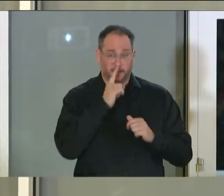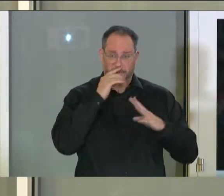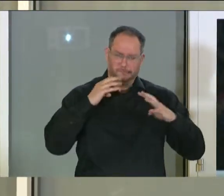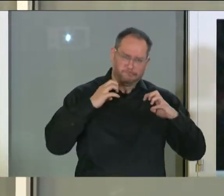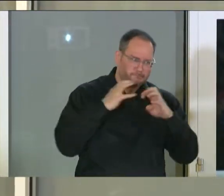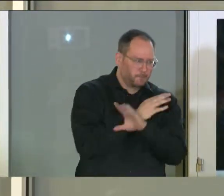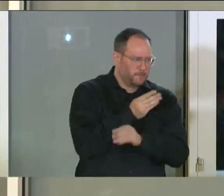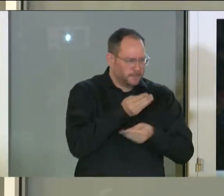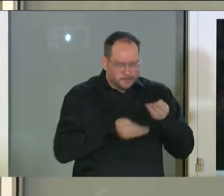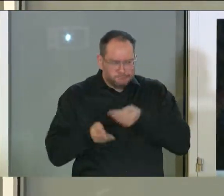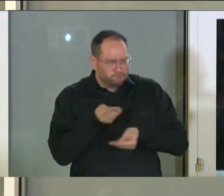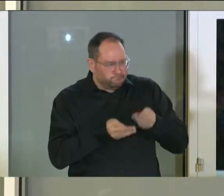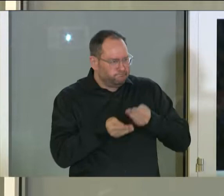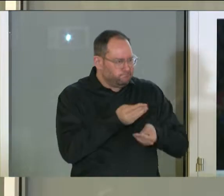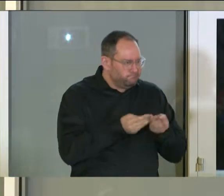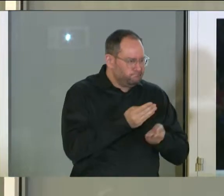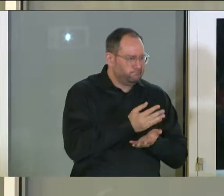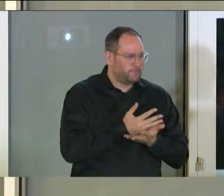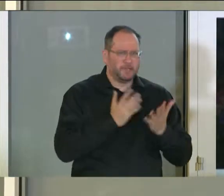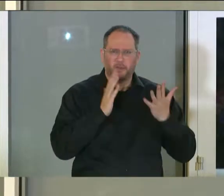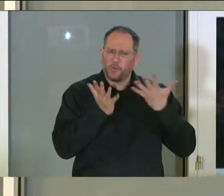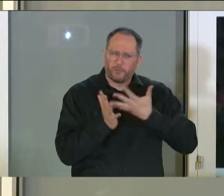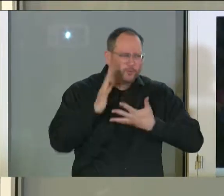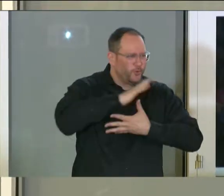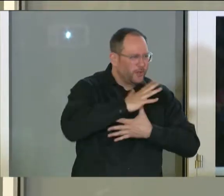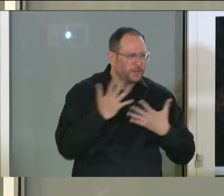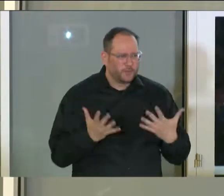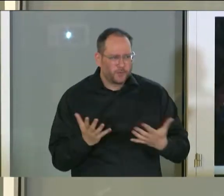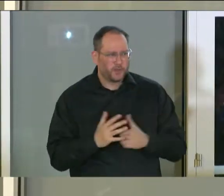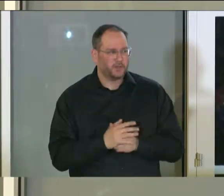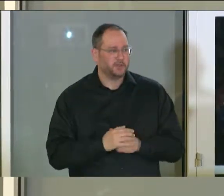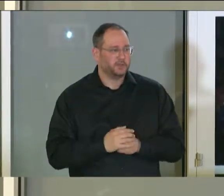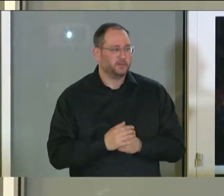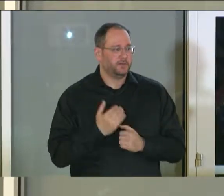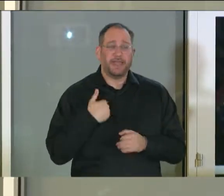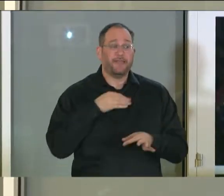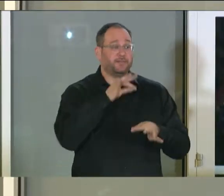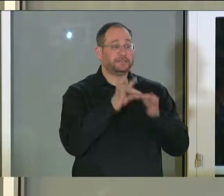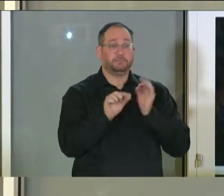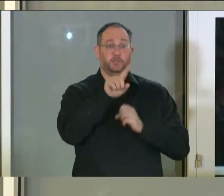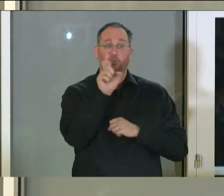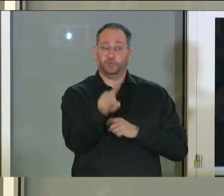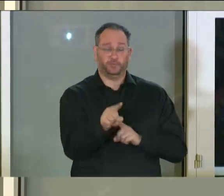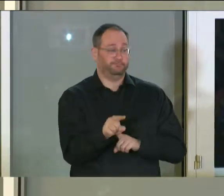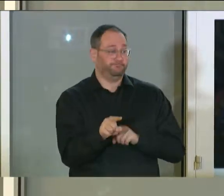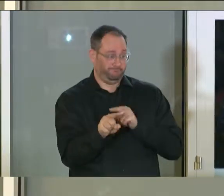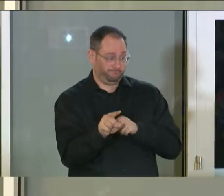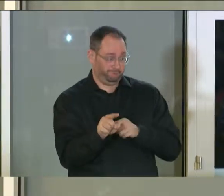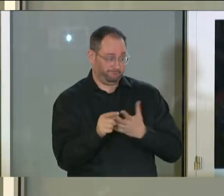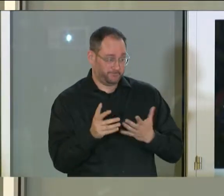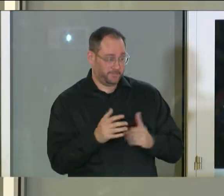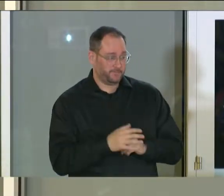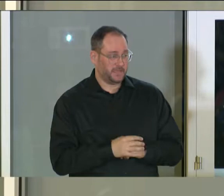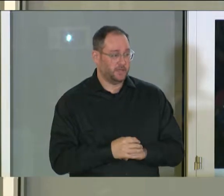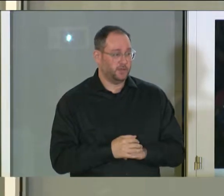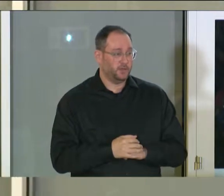about what you want to prioritize, I have a very simple question for you. Do you love